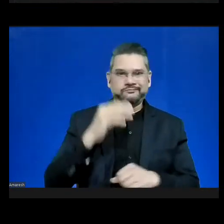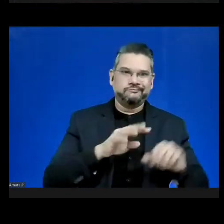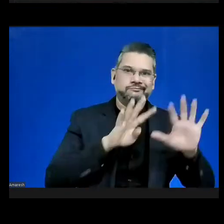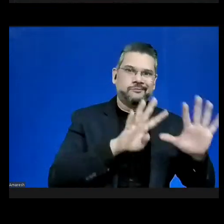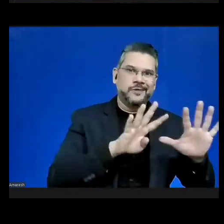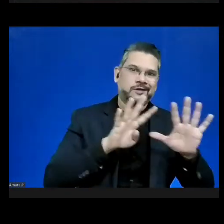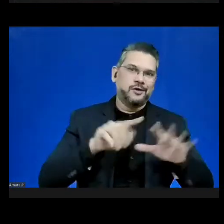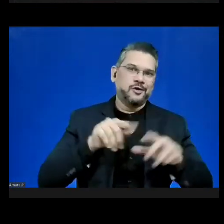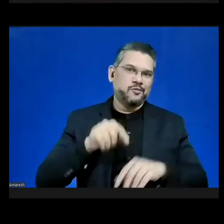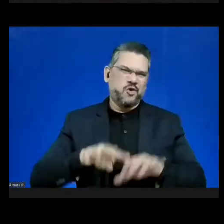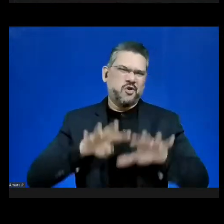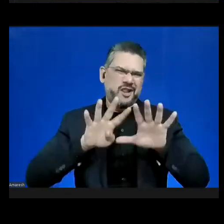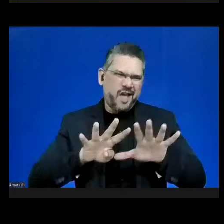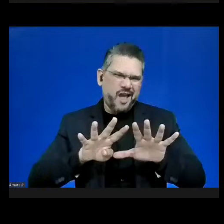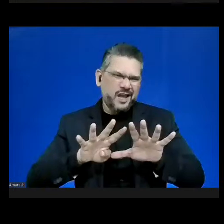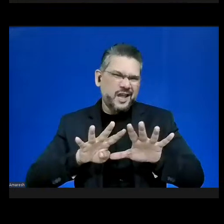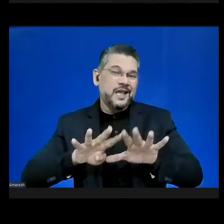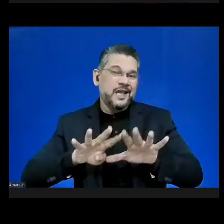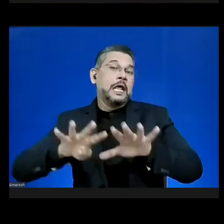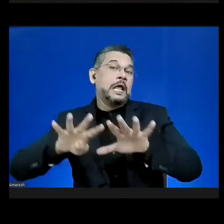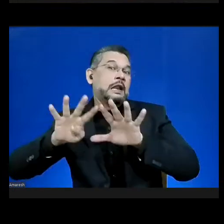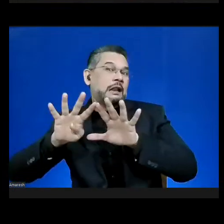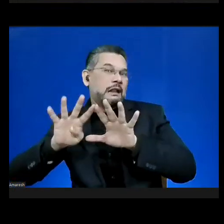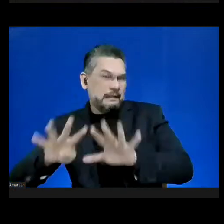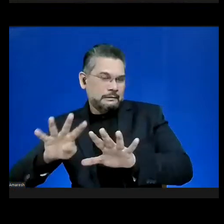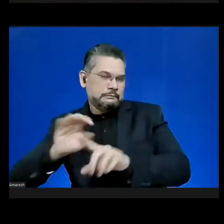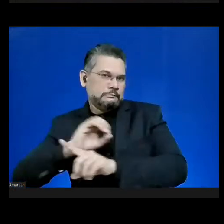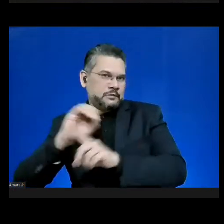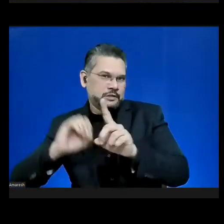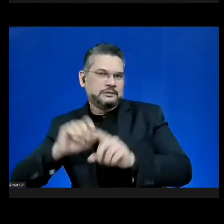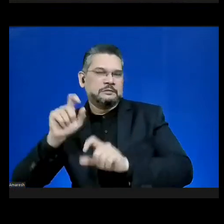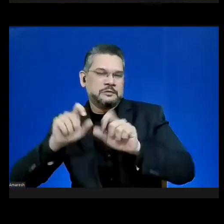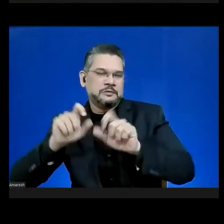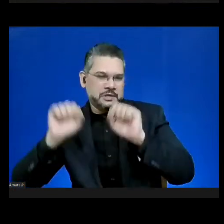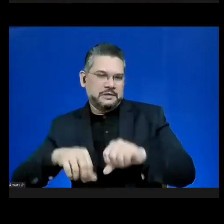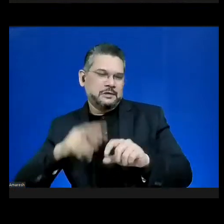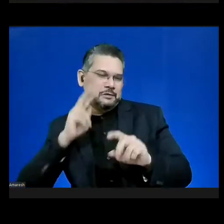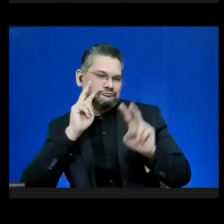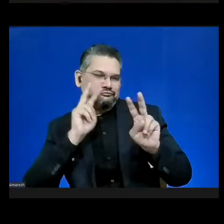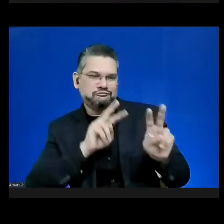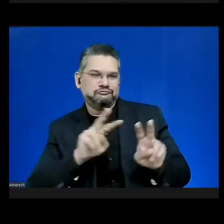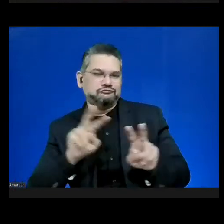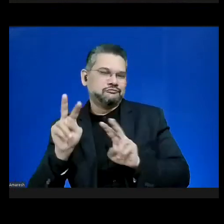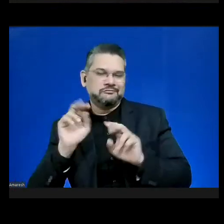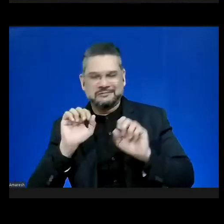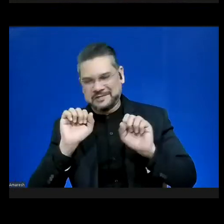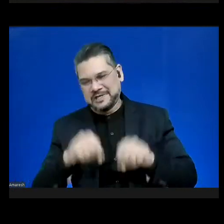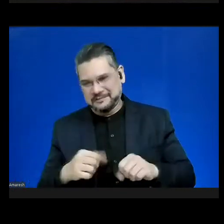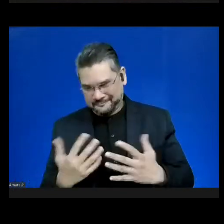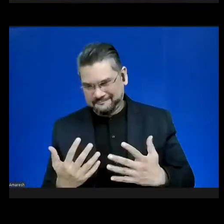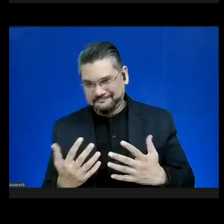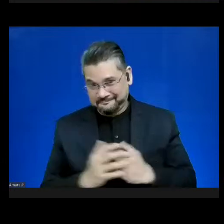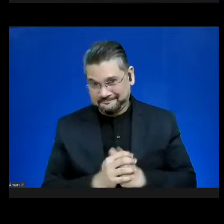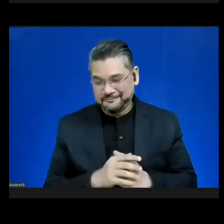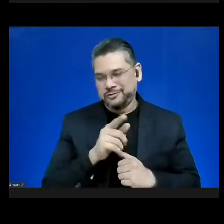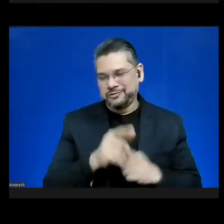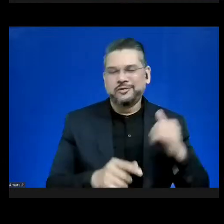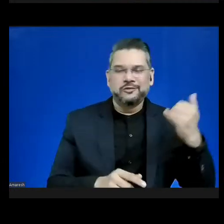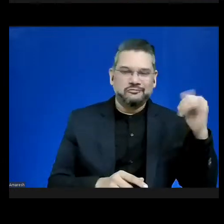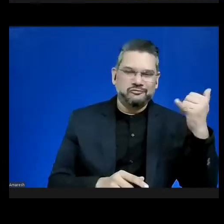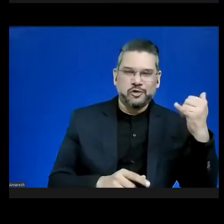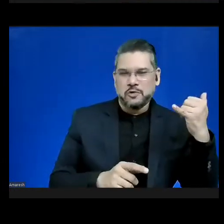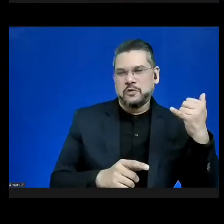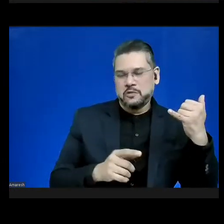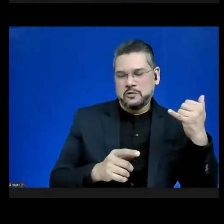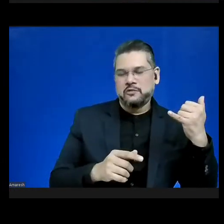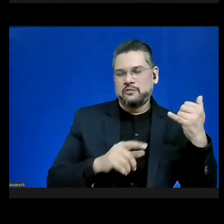99.99% people would be able to see it. So that's why the yellow color is supposed to be the most favorite color when you